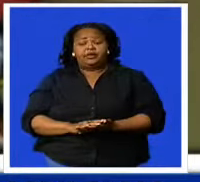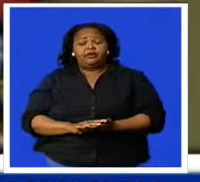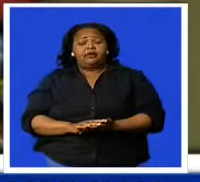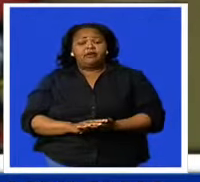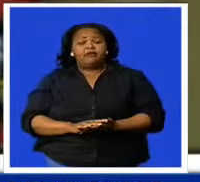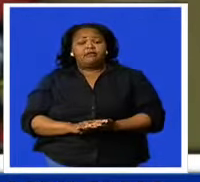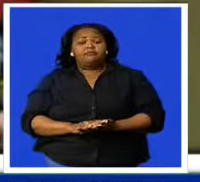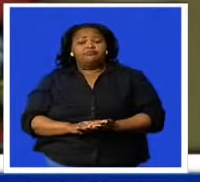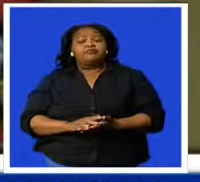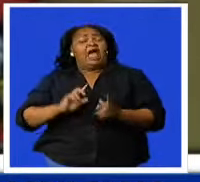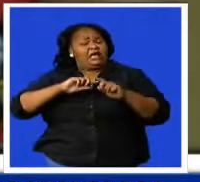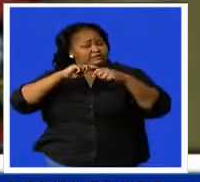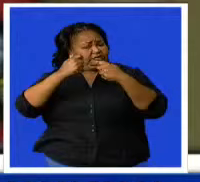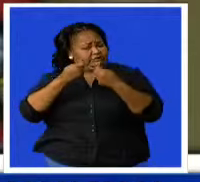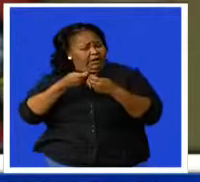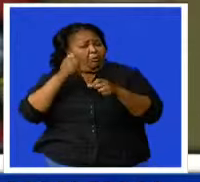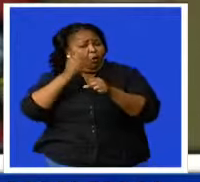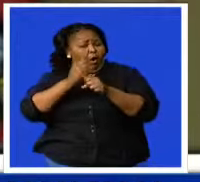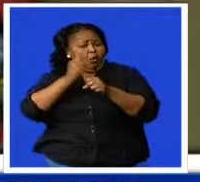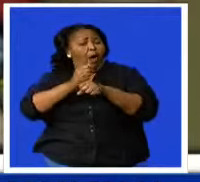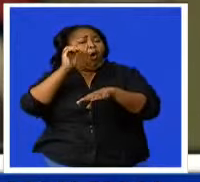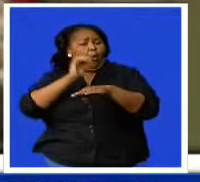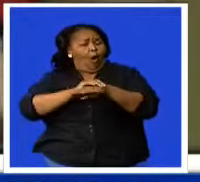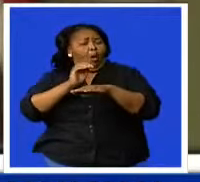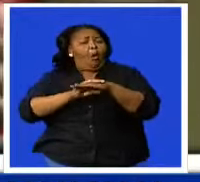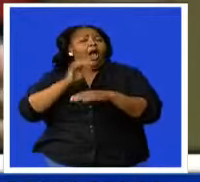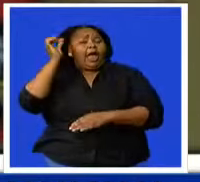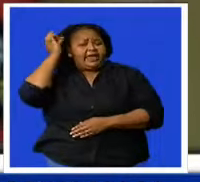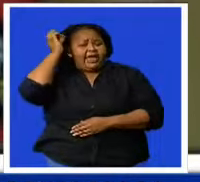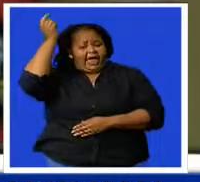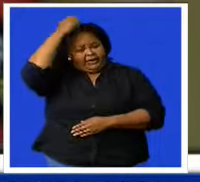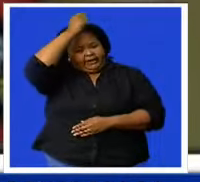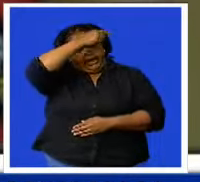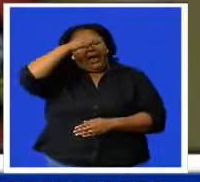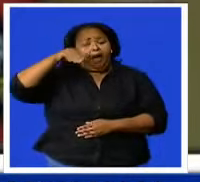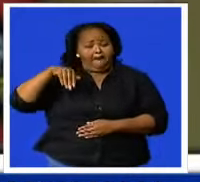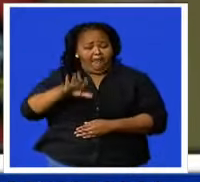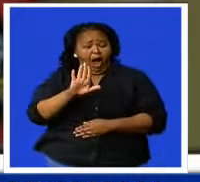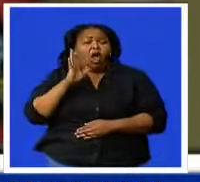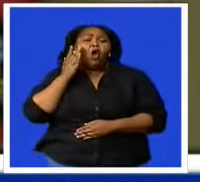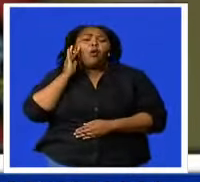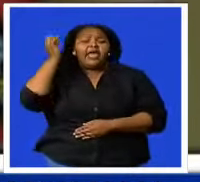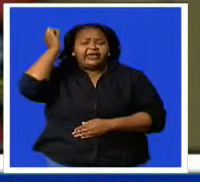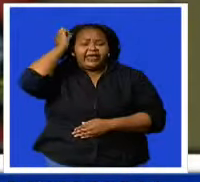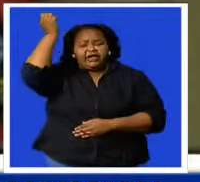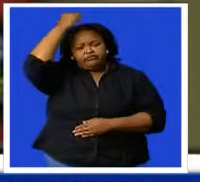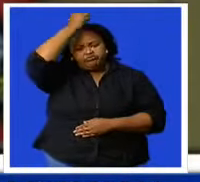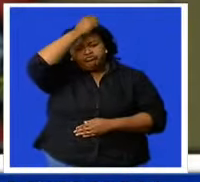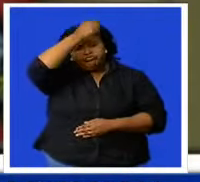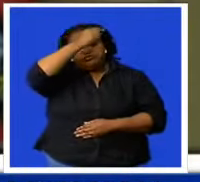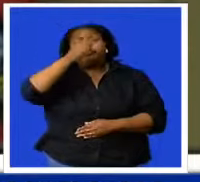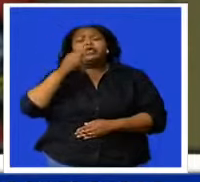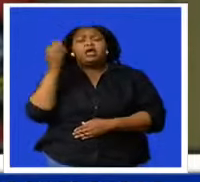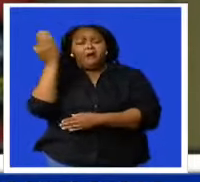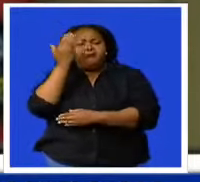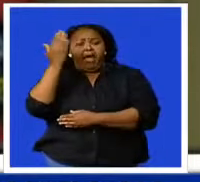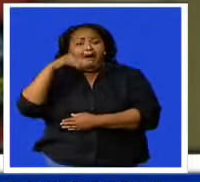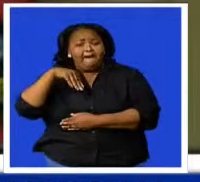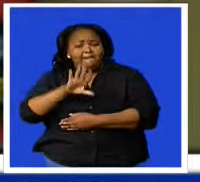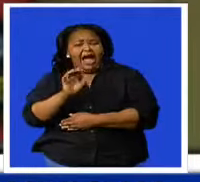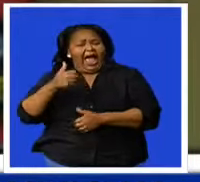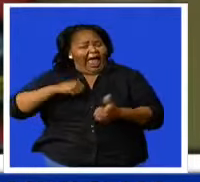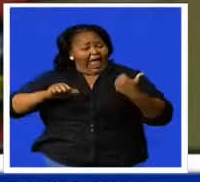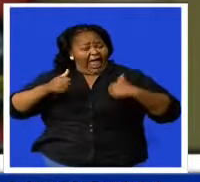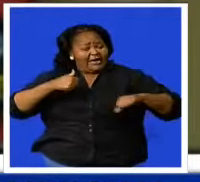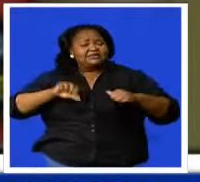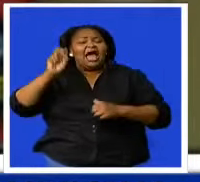that will work for His Majesty, teams that when His Majesty speaks about a particular vision, people that will actually understand